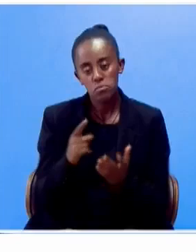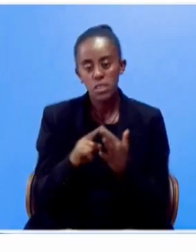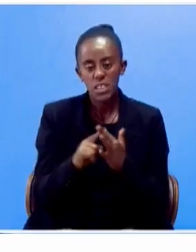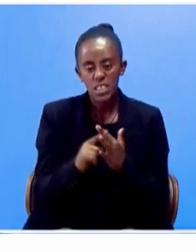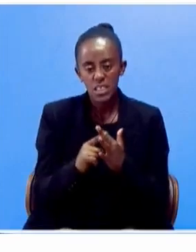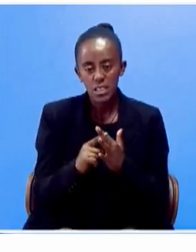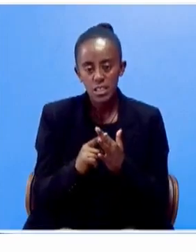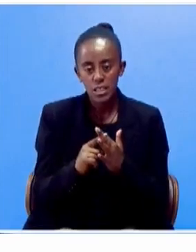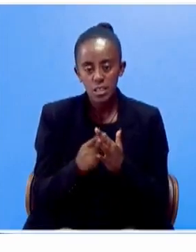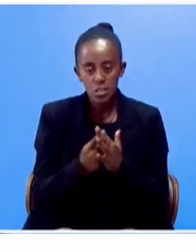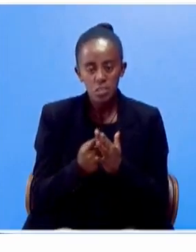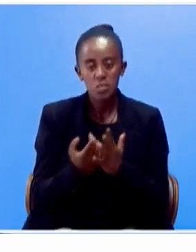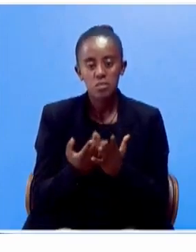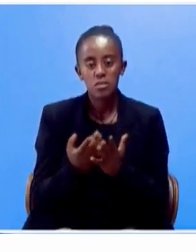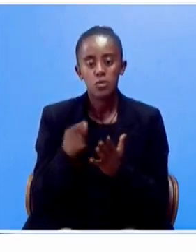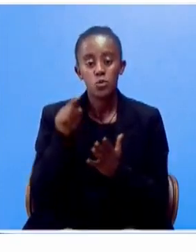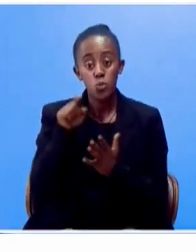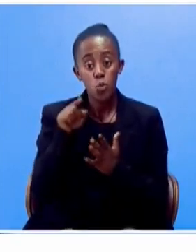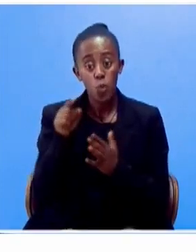early,